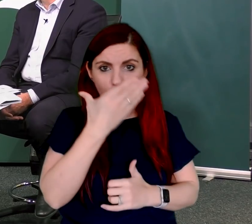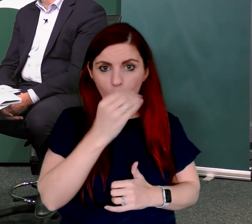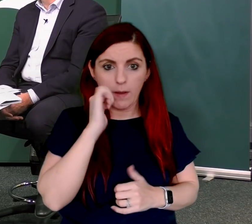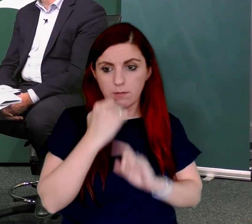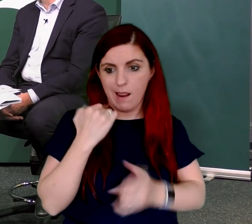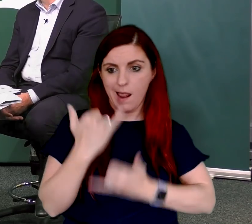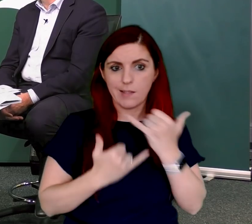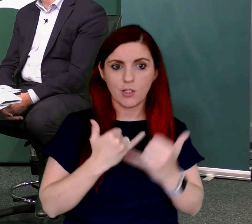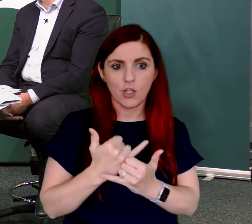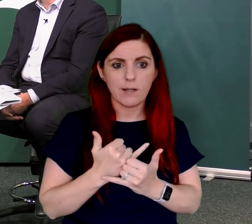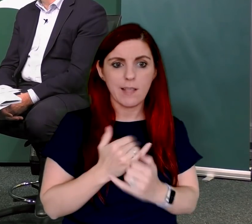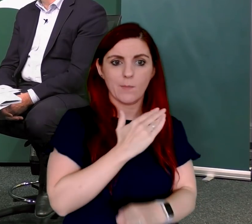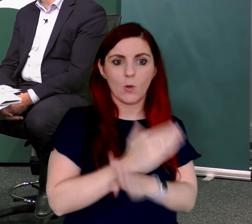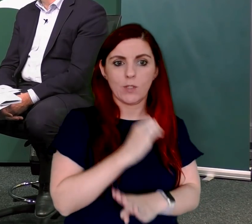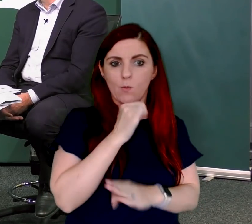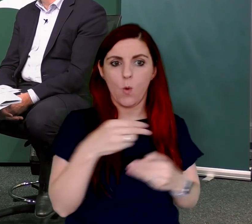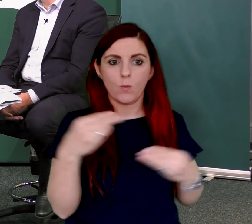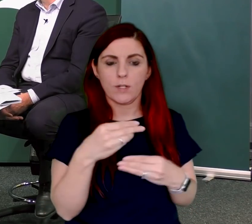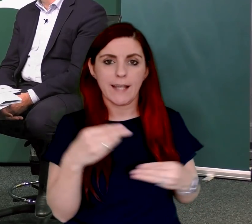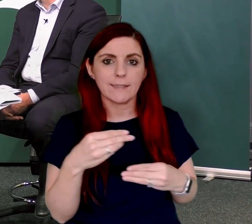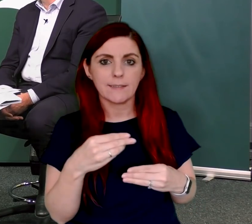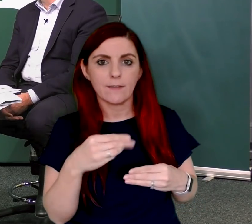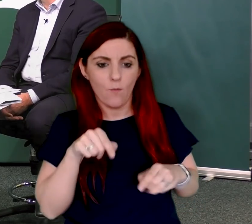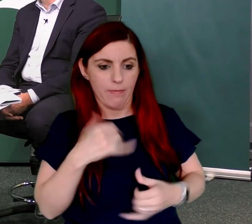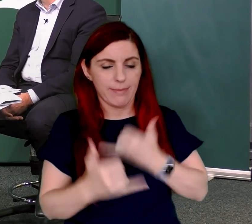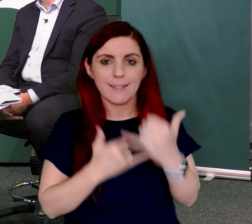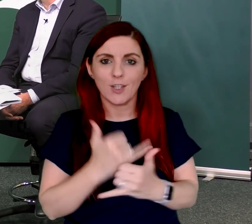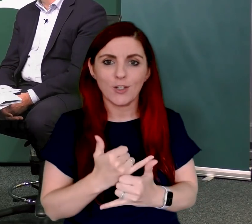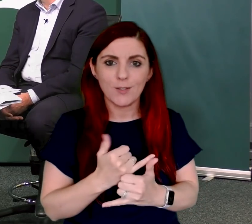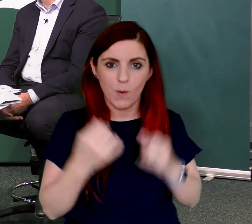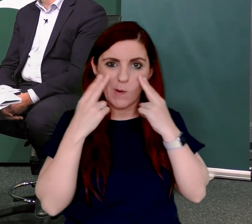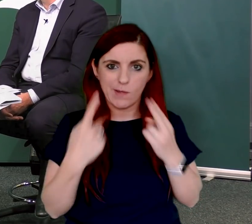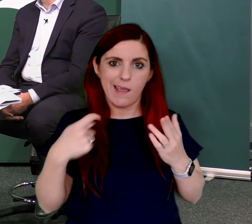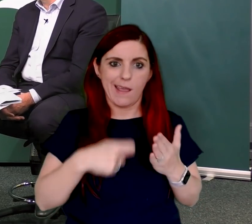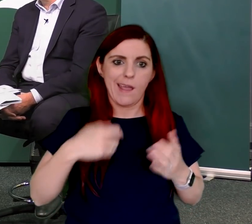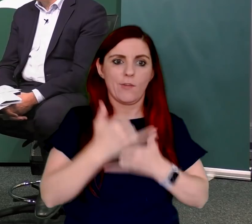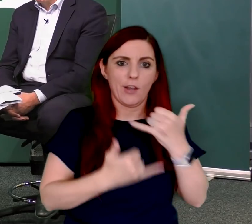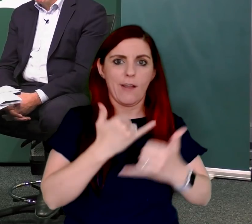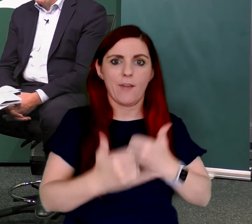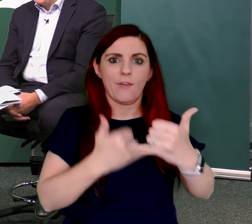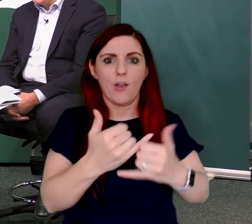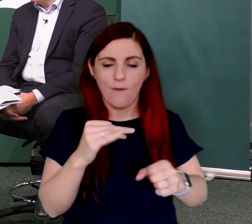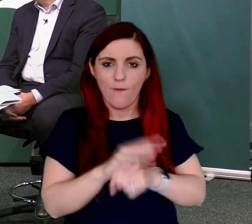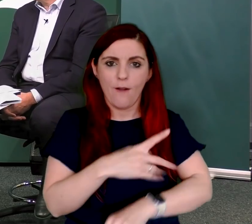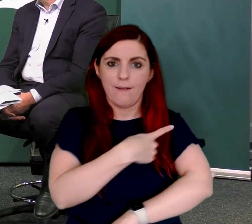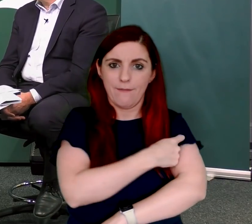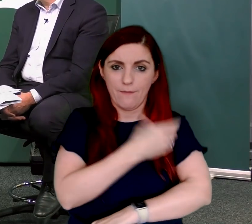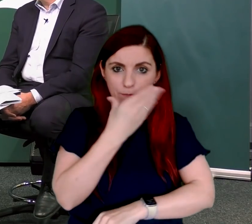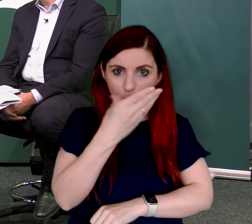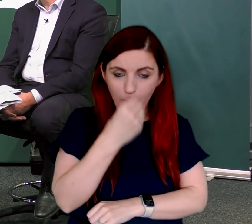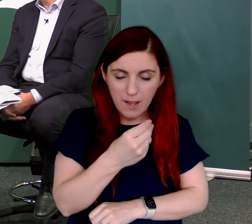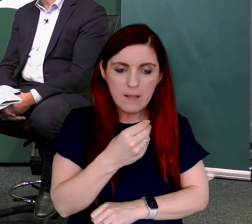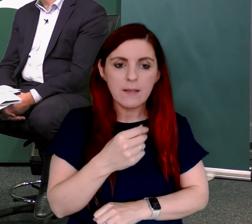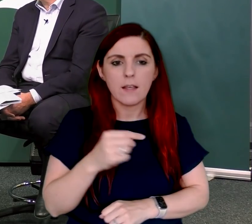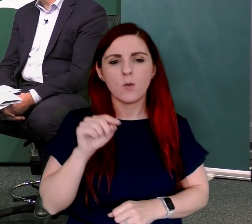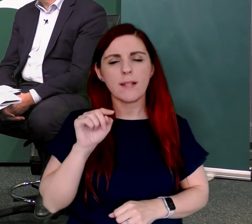immunity will not last long enough for you to get a vaccination for what is the strain most prevalent this year and what you need this year. So there's a